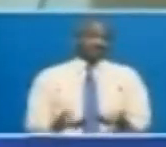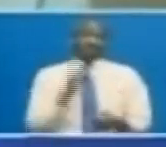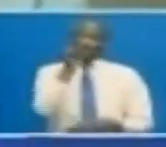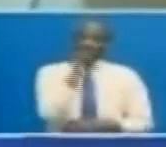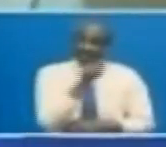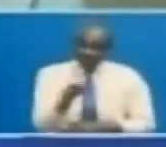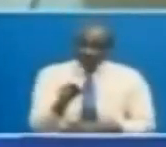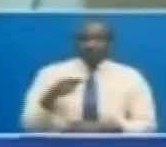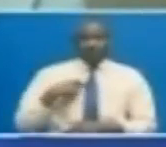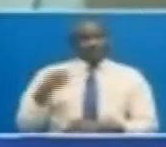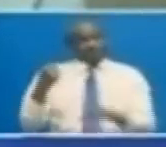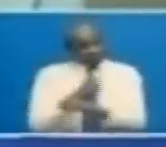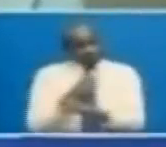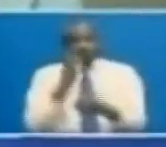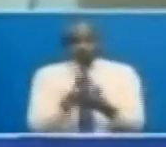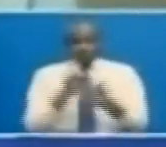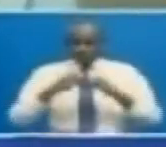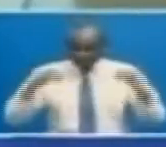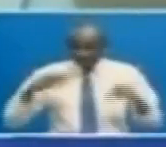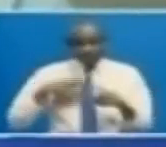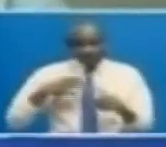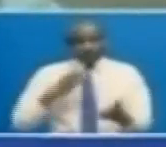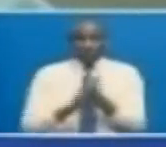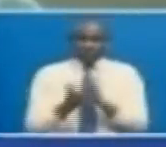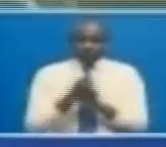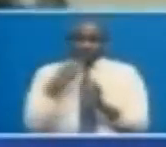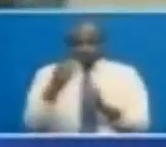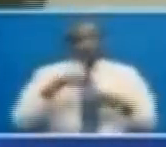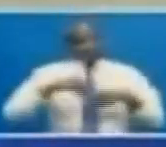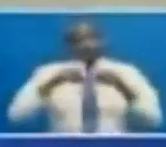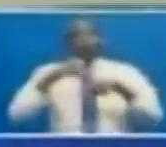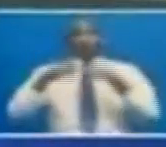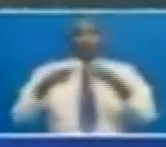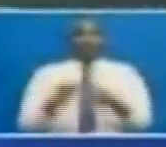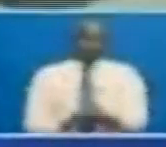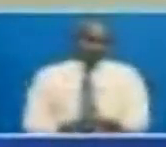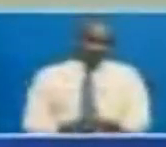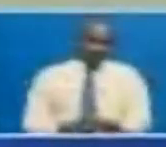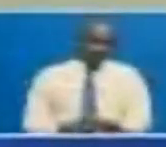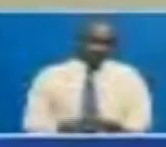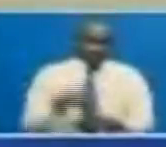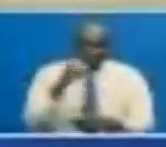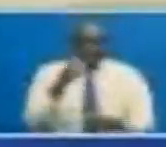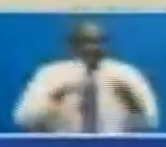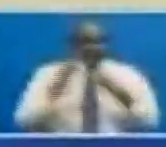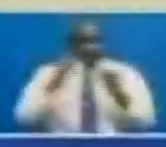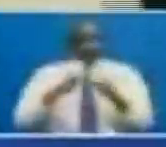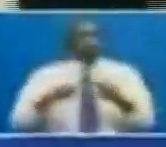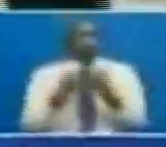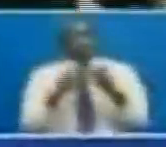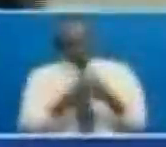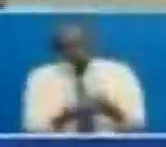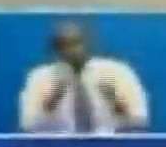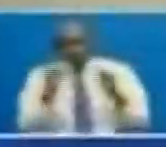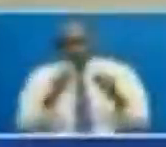Therefore, we cannot really separate people without taking the due process. The exercise, the commission believes, is a